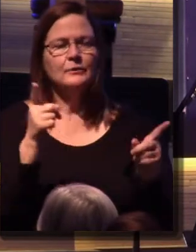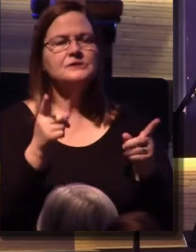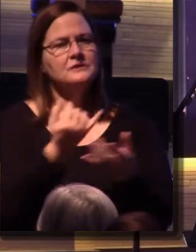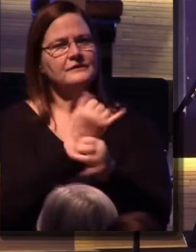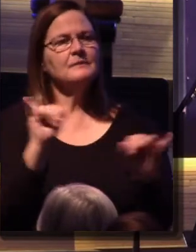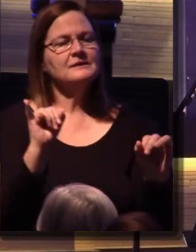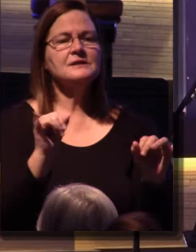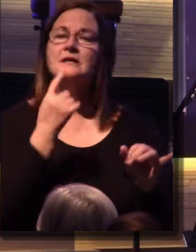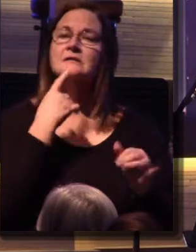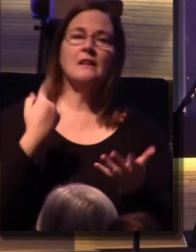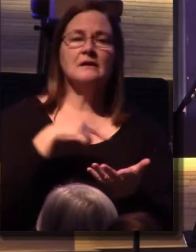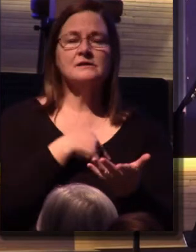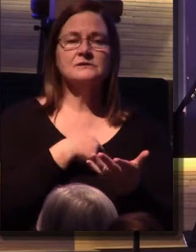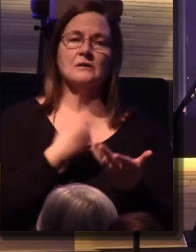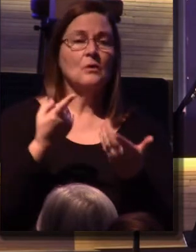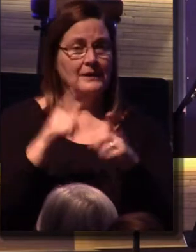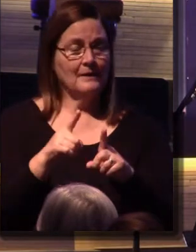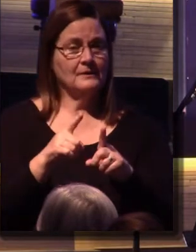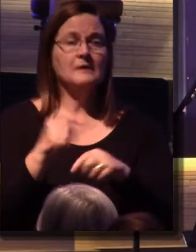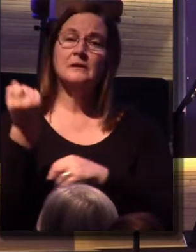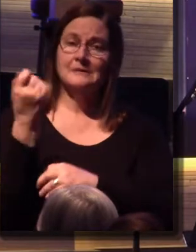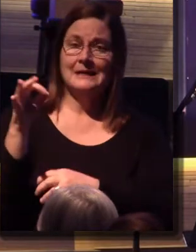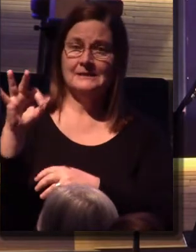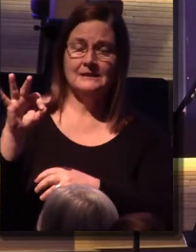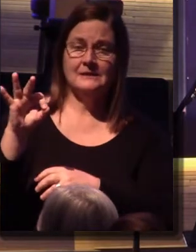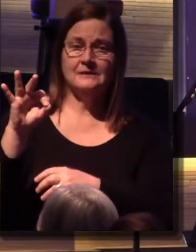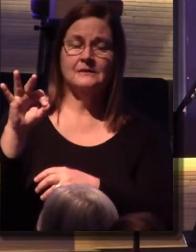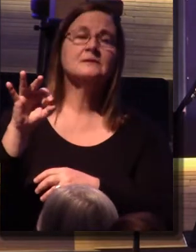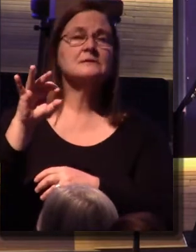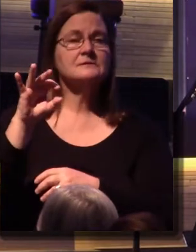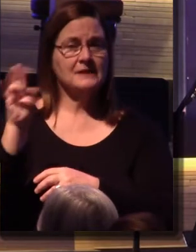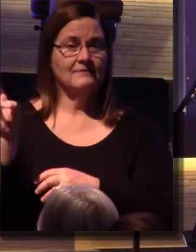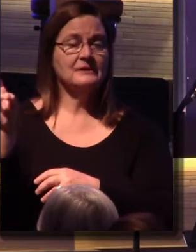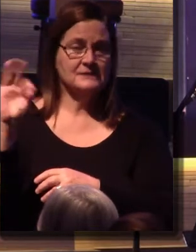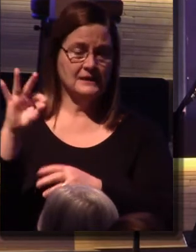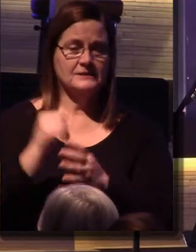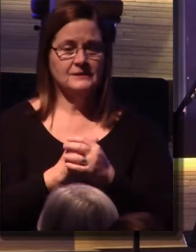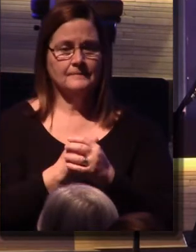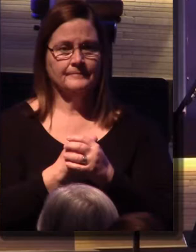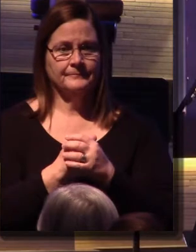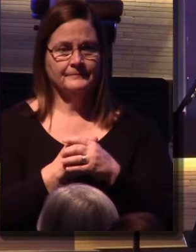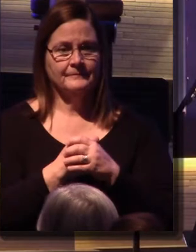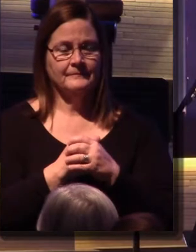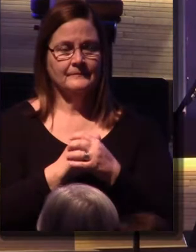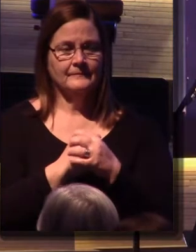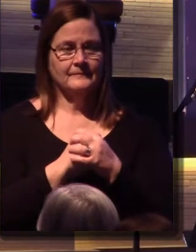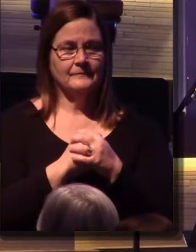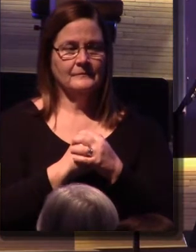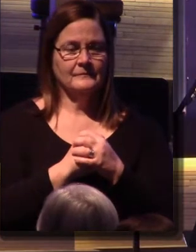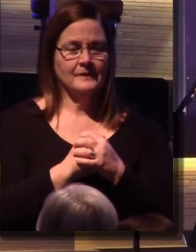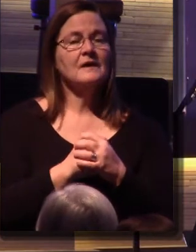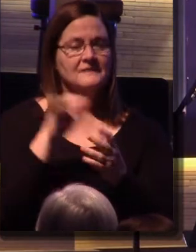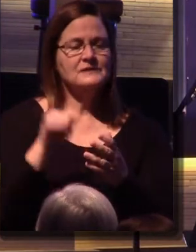telling us what was going to be happening in 1976. And say, this has import for you today. You should learn something from this